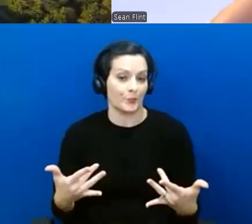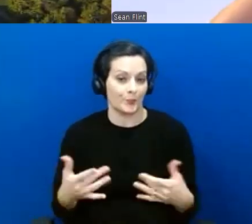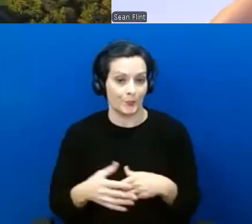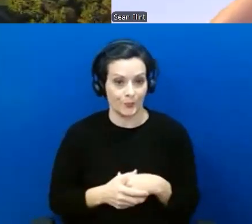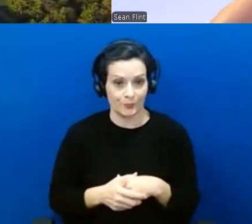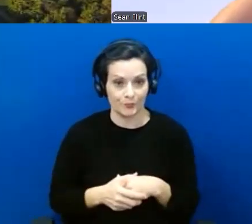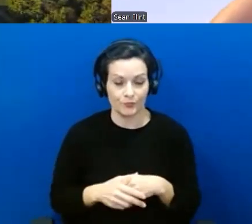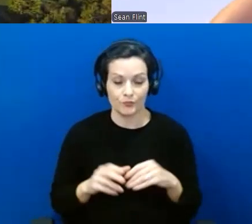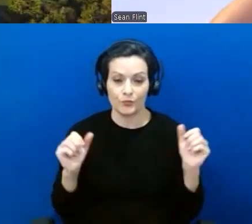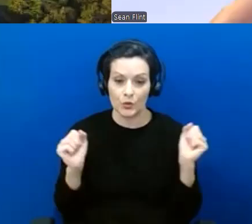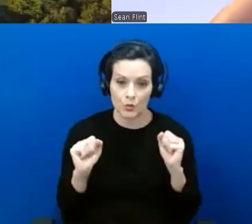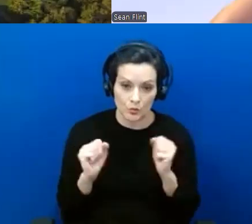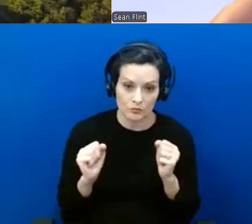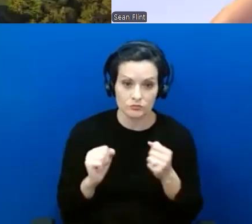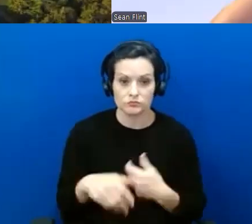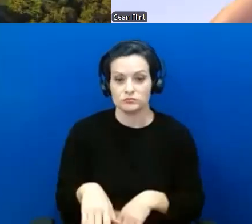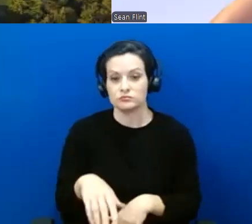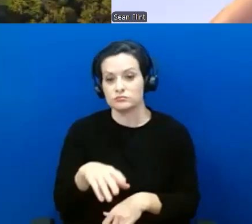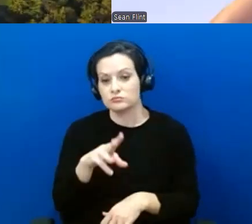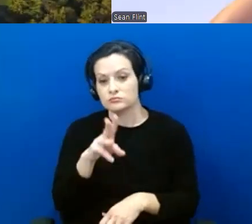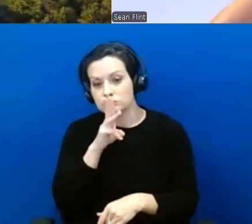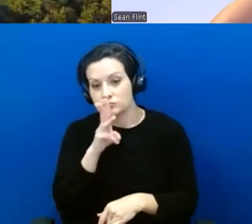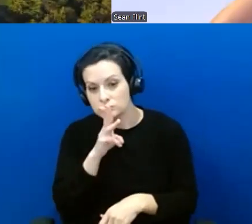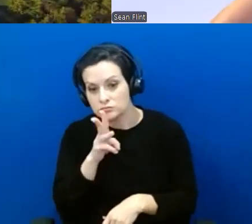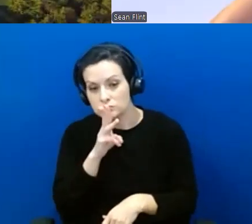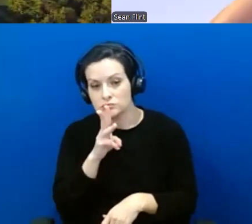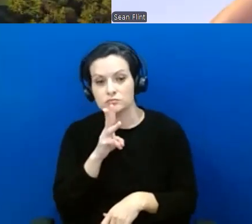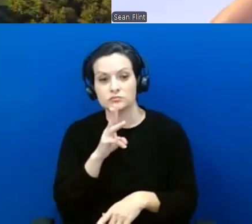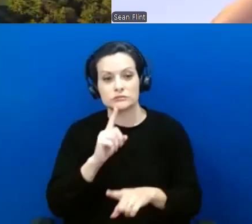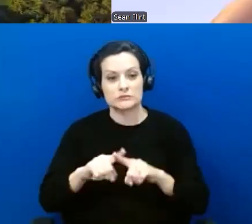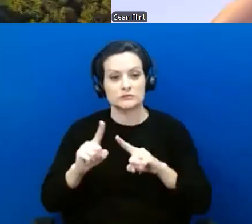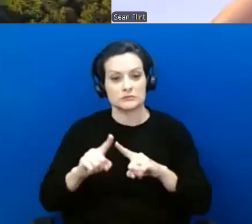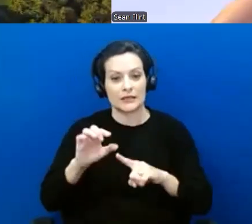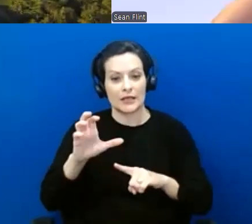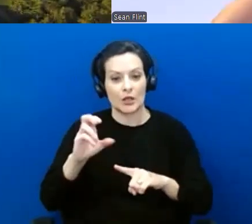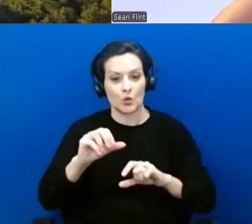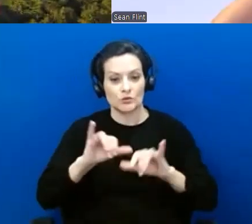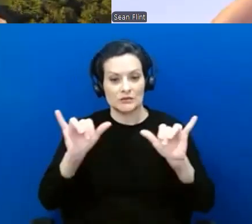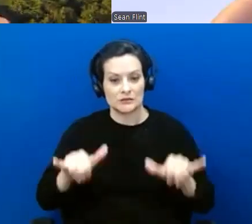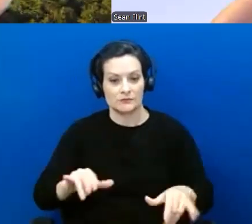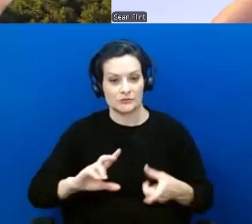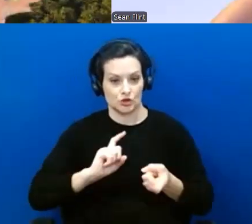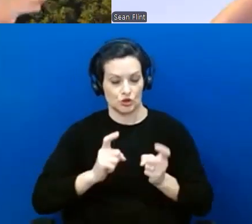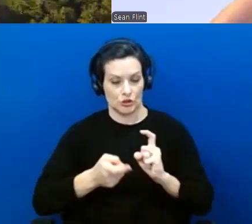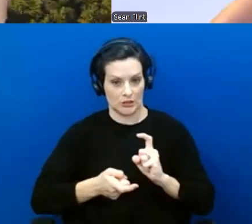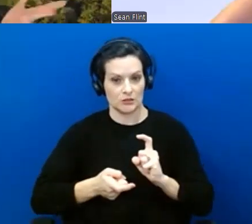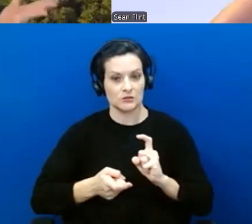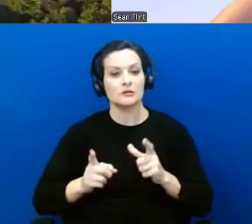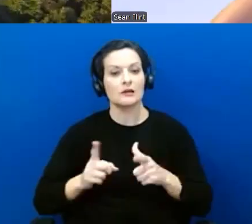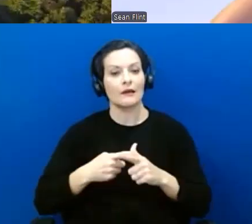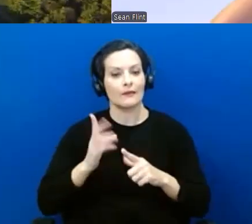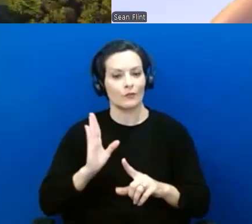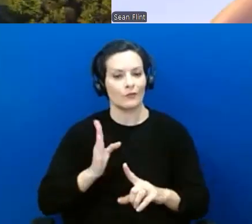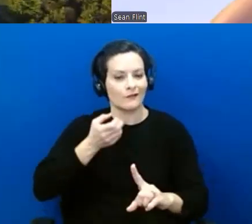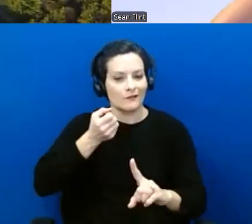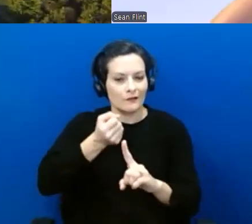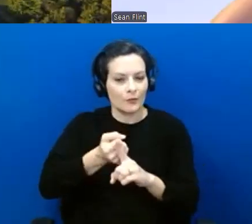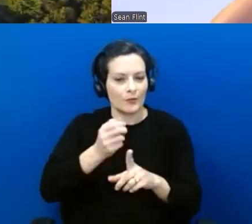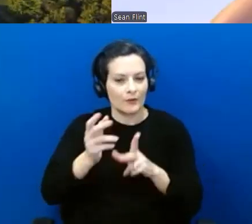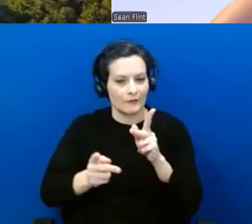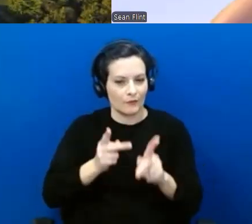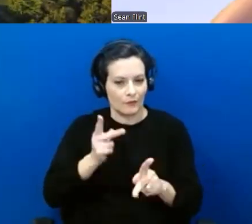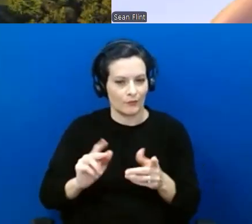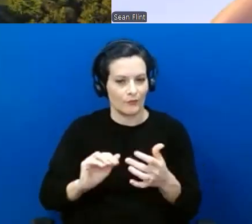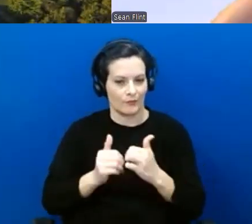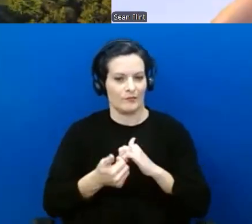climate, hydrology, and thinking about how those ecosystems will change and what that will influence for, the people that we expect to come